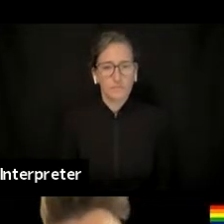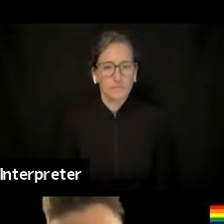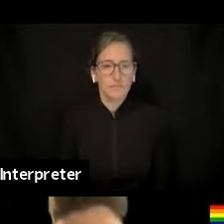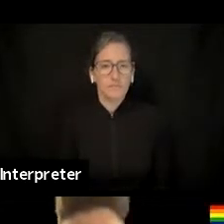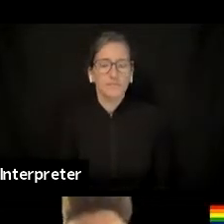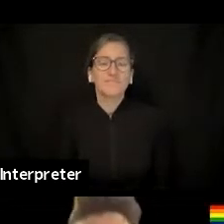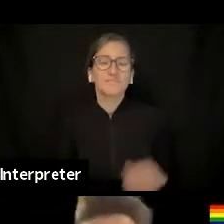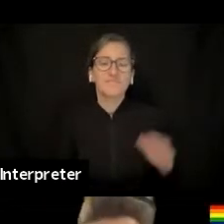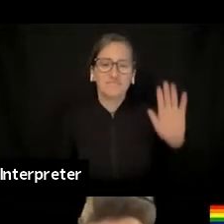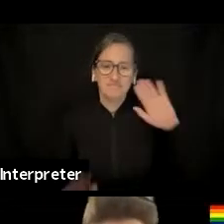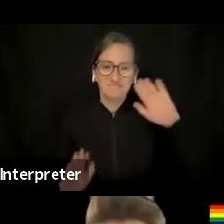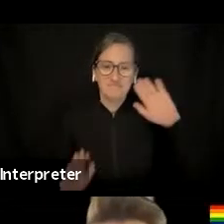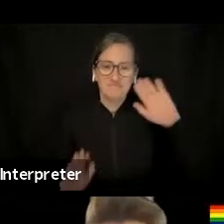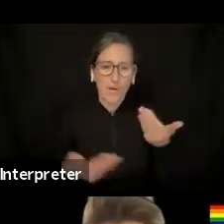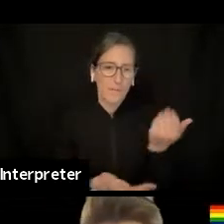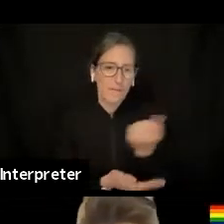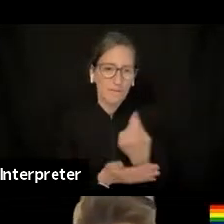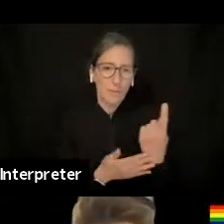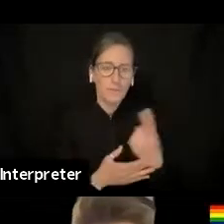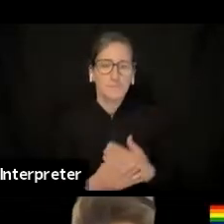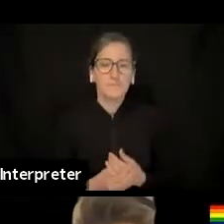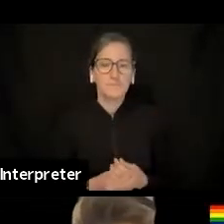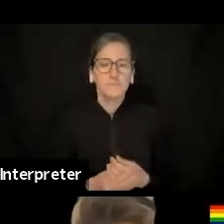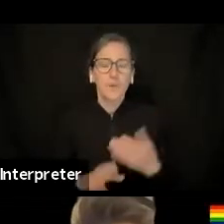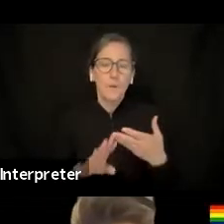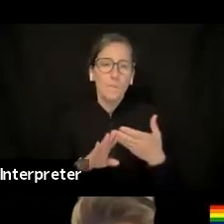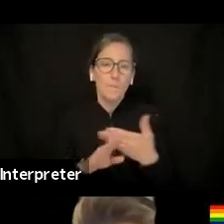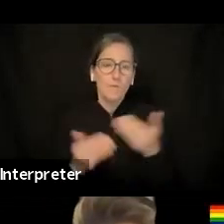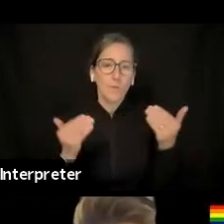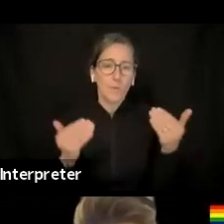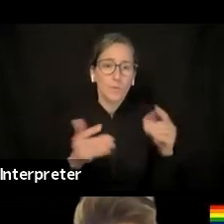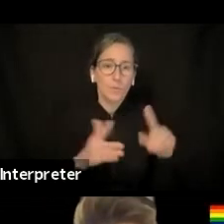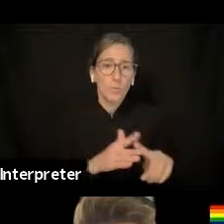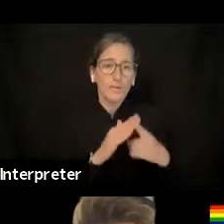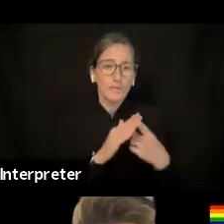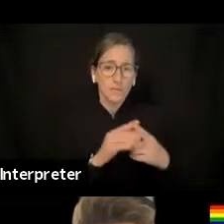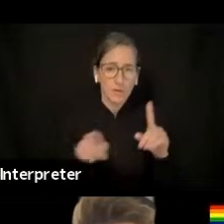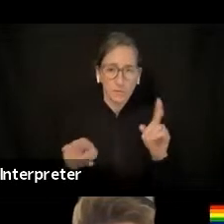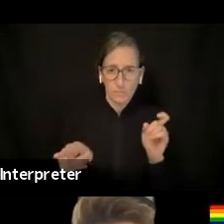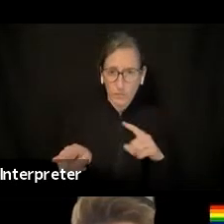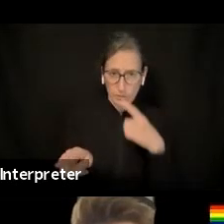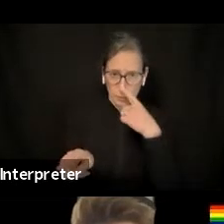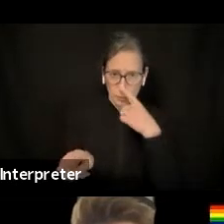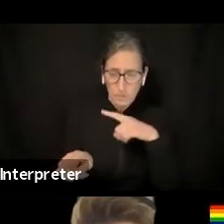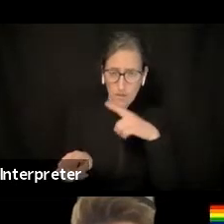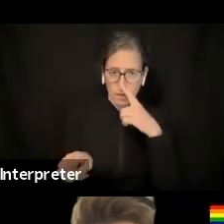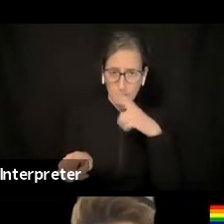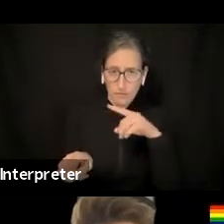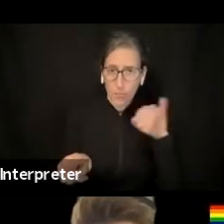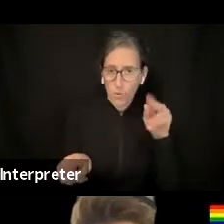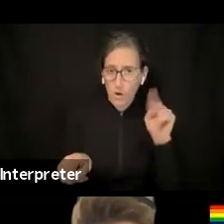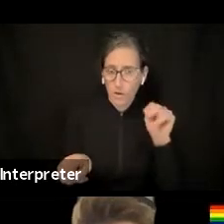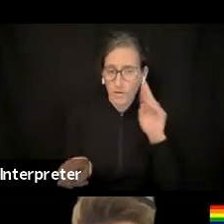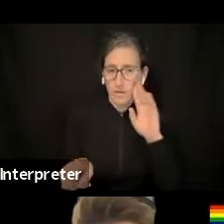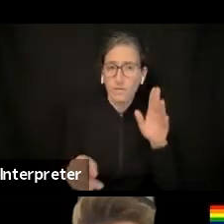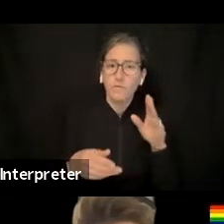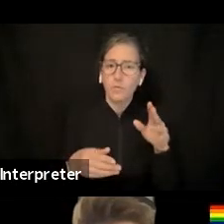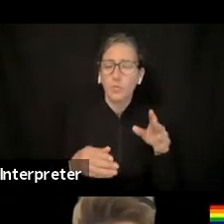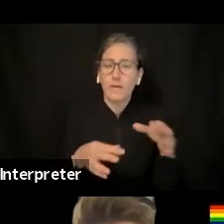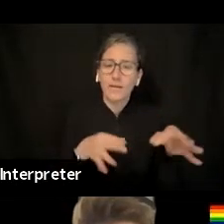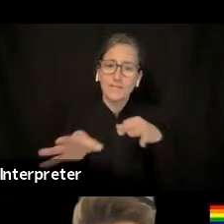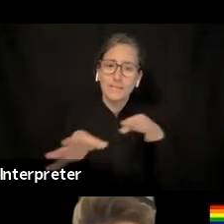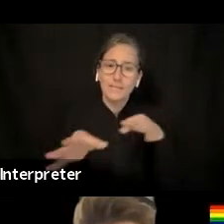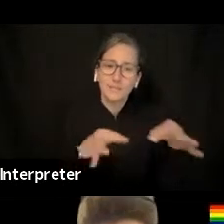Welcome, everyone. Before we begin, Juan, would it be possible to go over the different accessibility options for